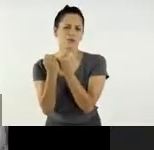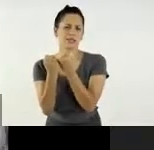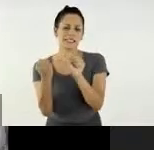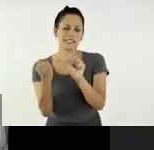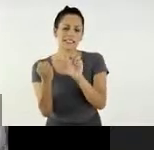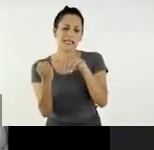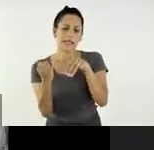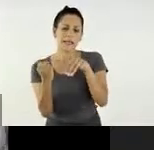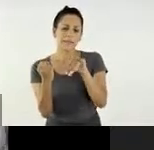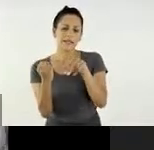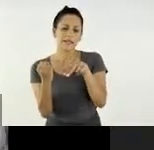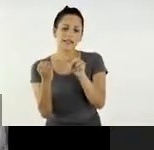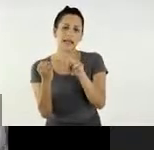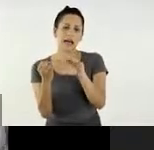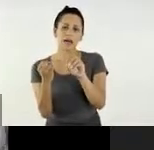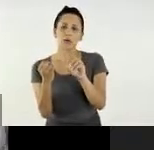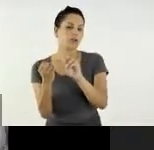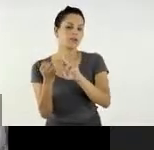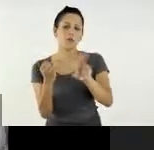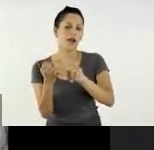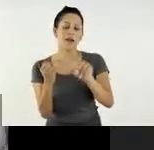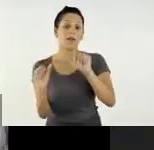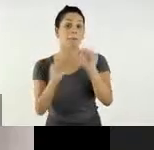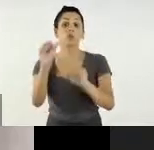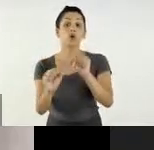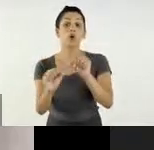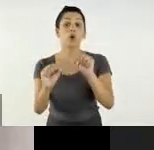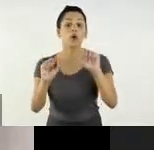or semen. So, of course, that would be less than relevant here.